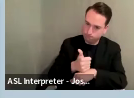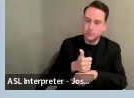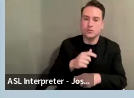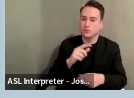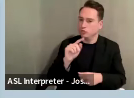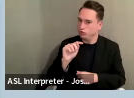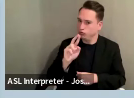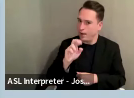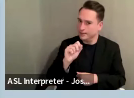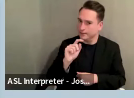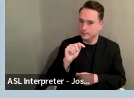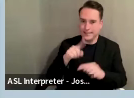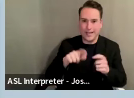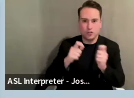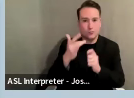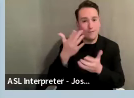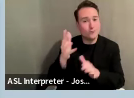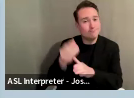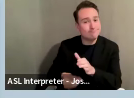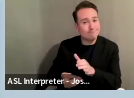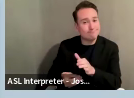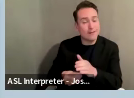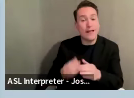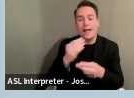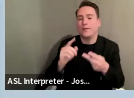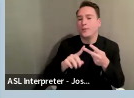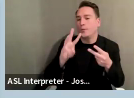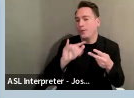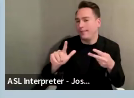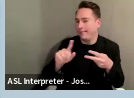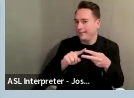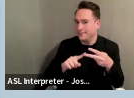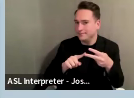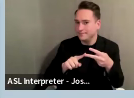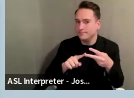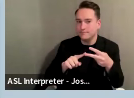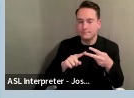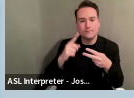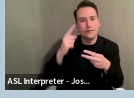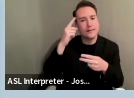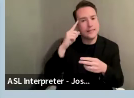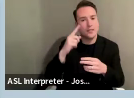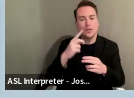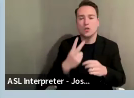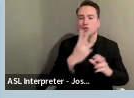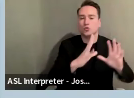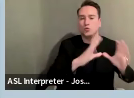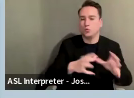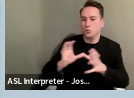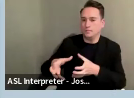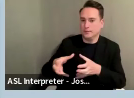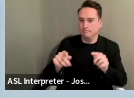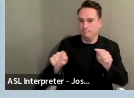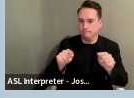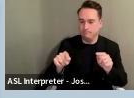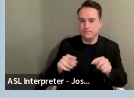because you're no longer here to change the terms of it, and a will. Okay, so think of it in terms of 2 groups of estate planning documents